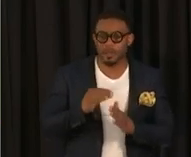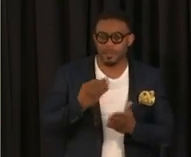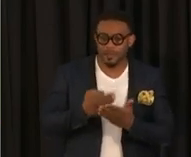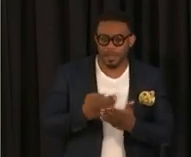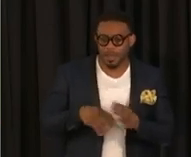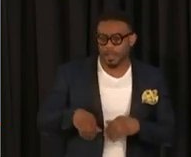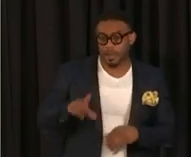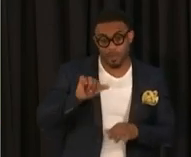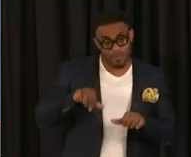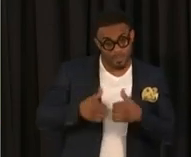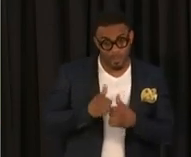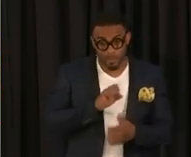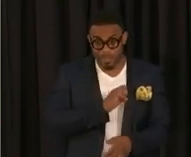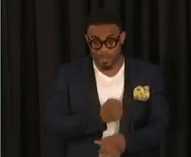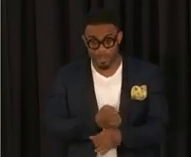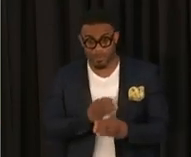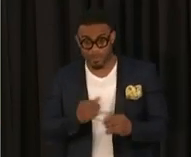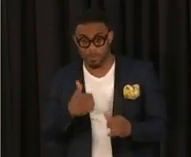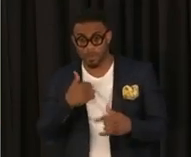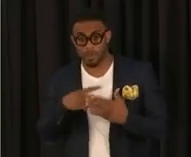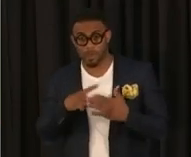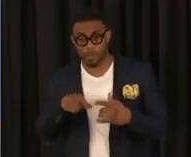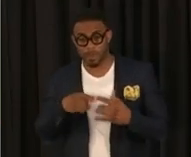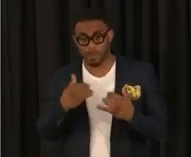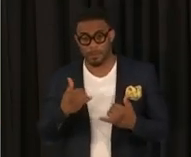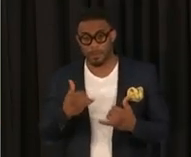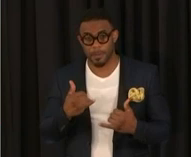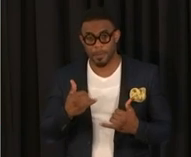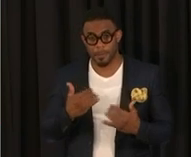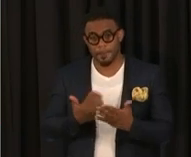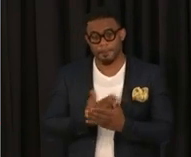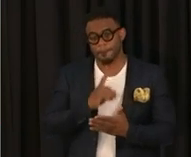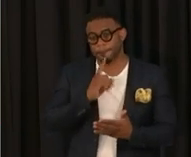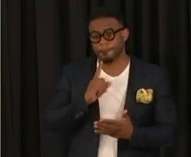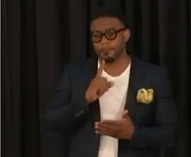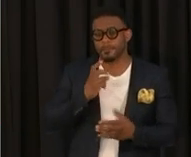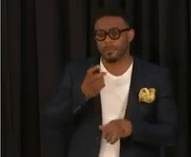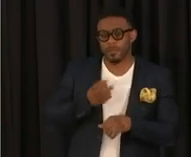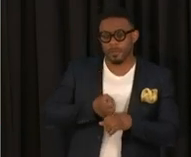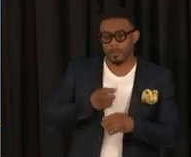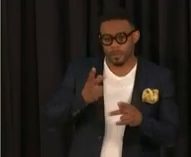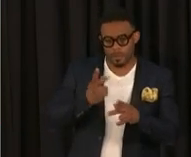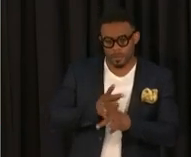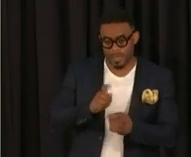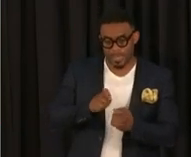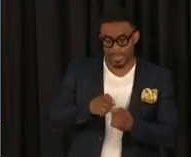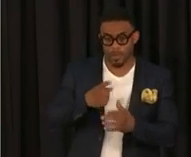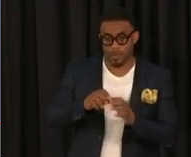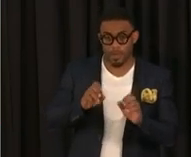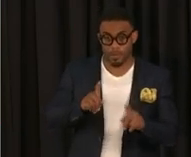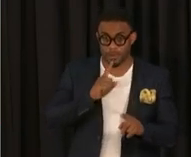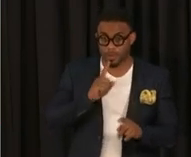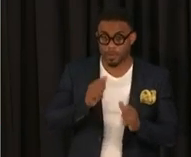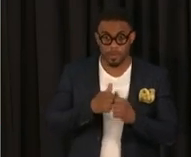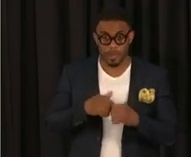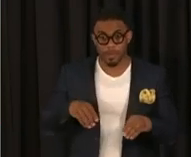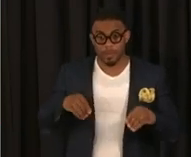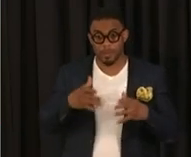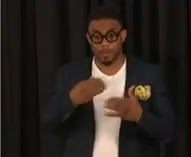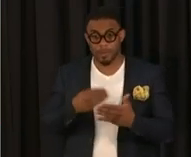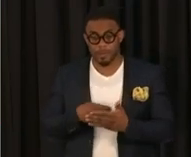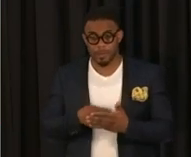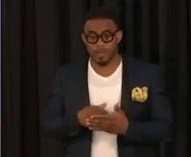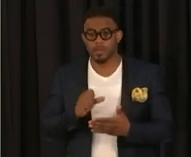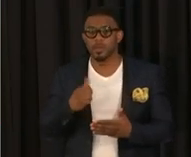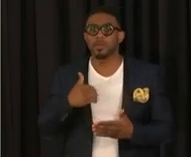financing out there. You know, one of the challenges with energy efficiency, as we've been talking about today, and renewables, it's hard to figure out exactly what the opportunity is without spending